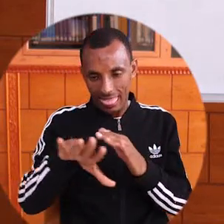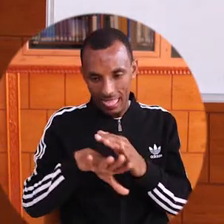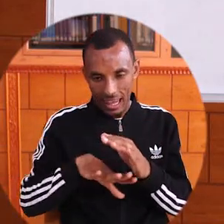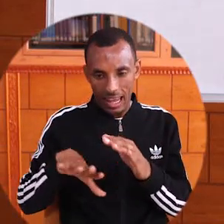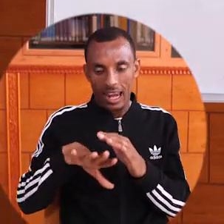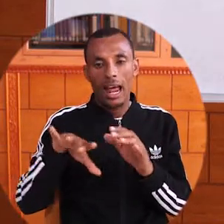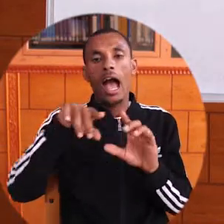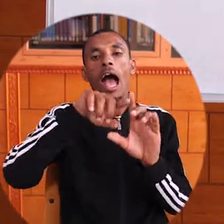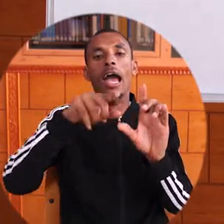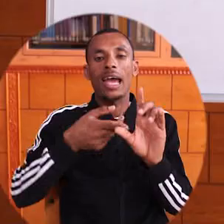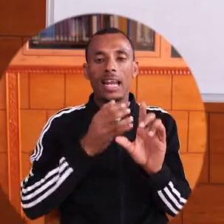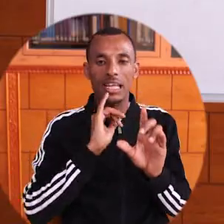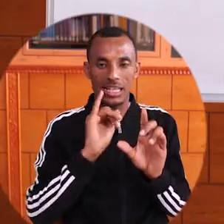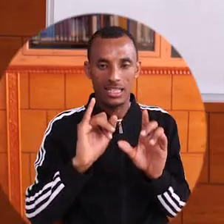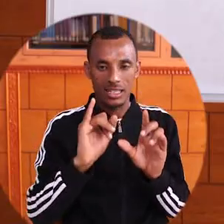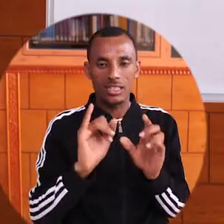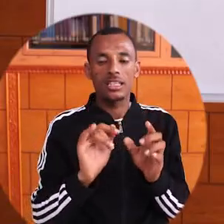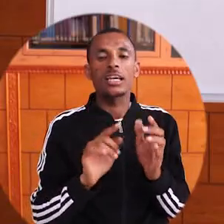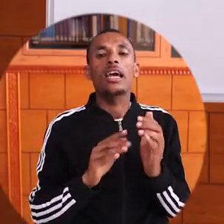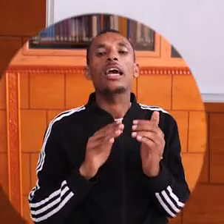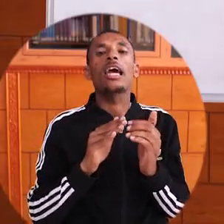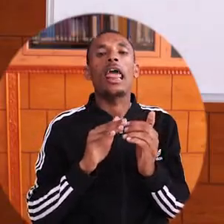is greater than